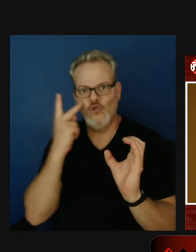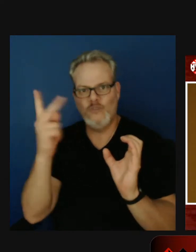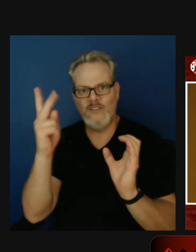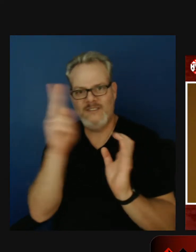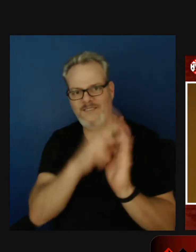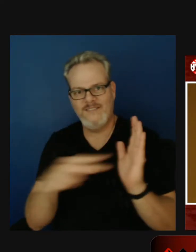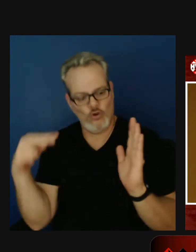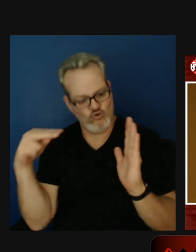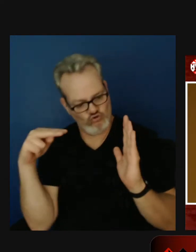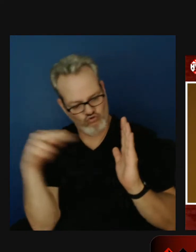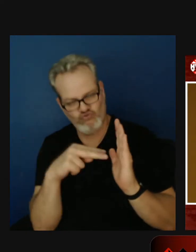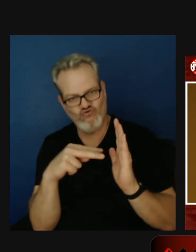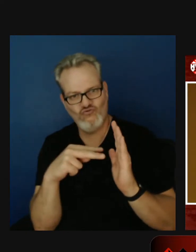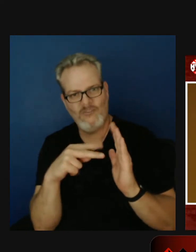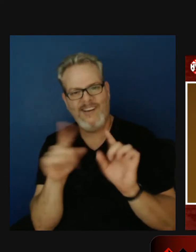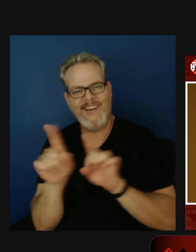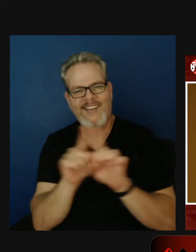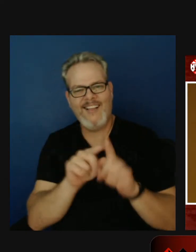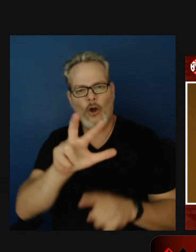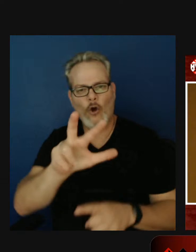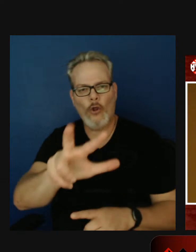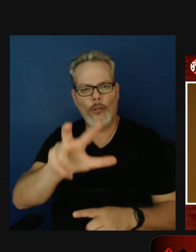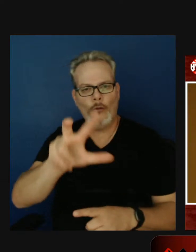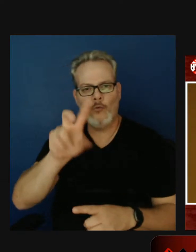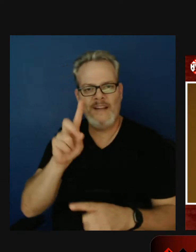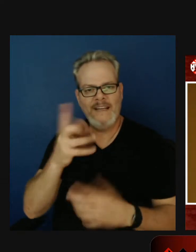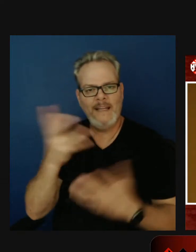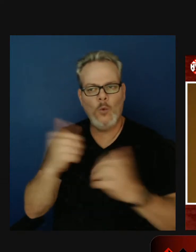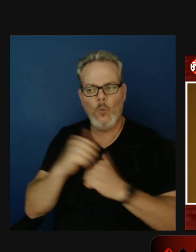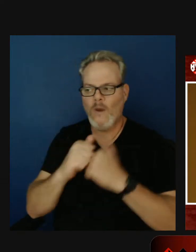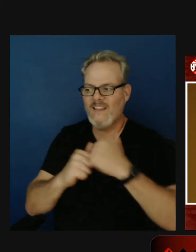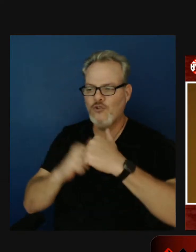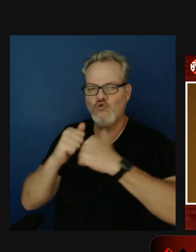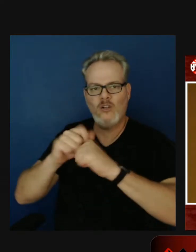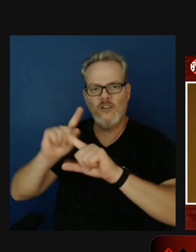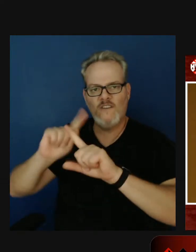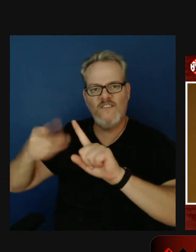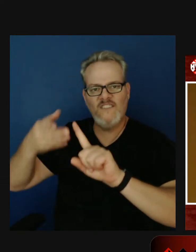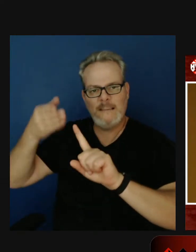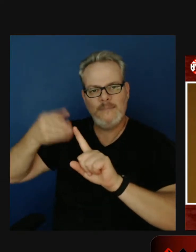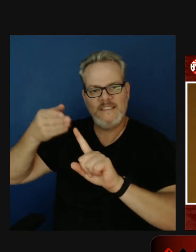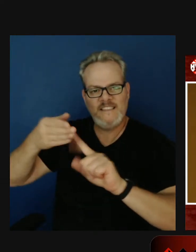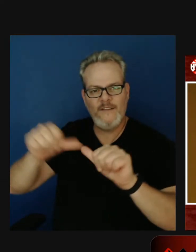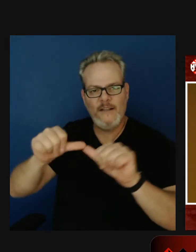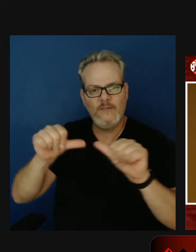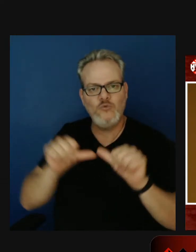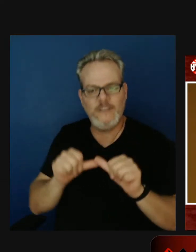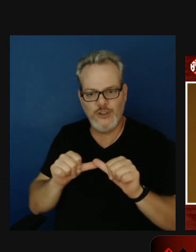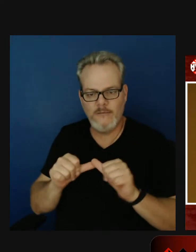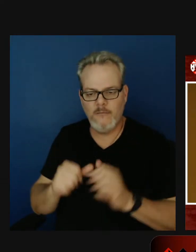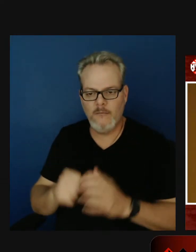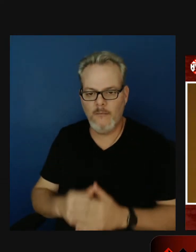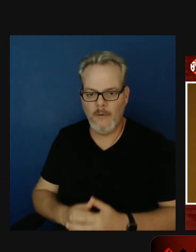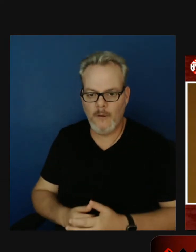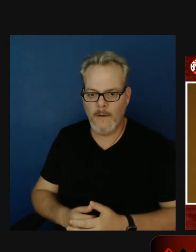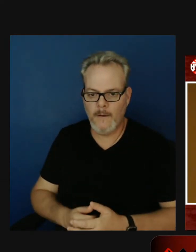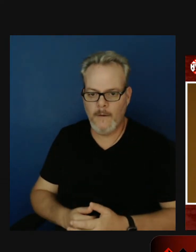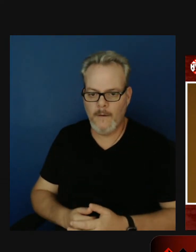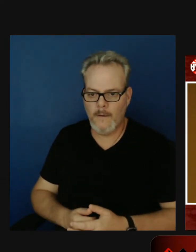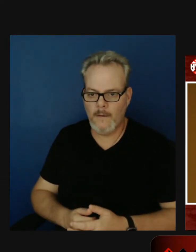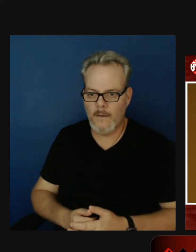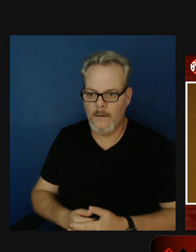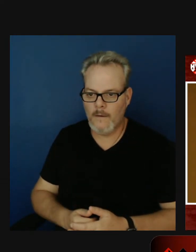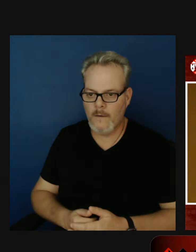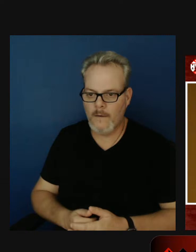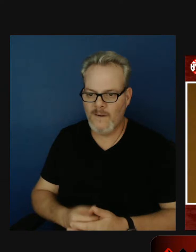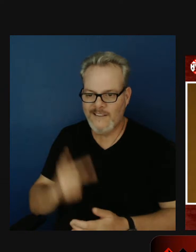in 3D what the structure is of a certain region. So here you can see they drew a cross